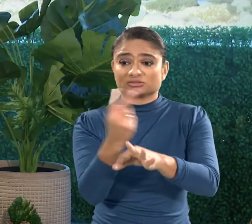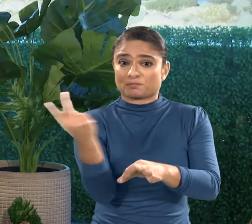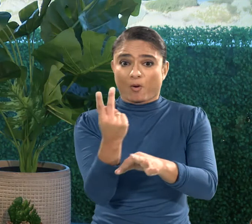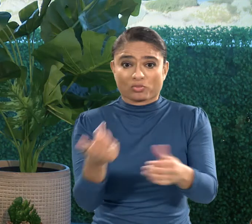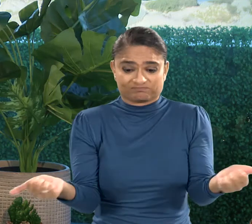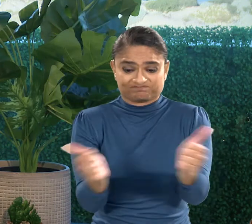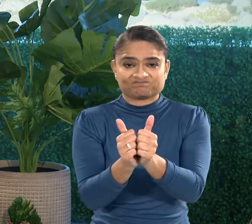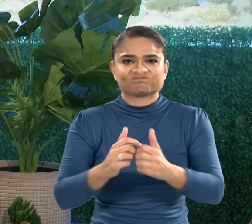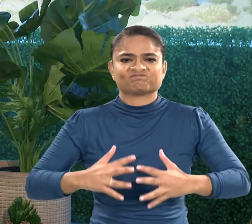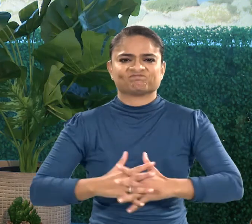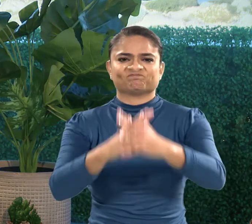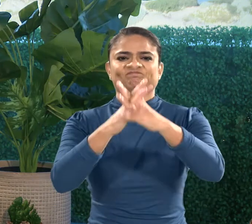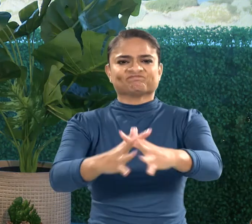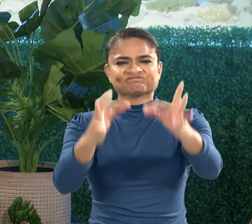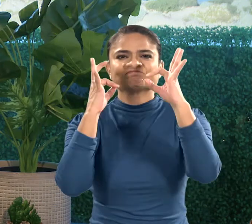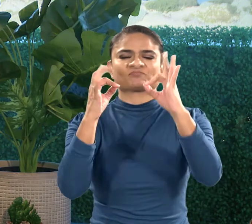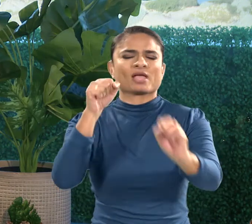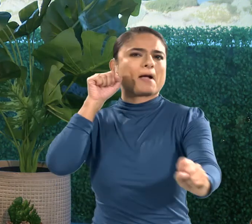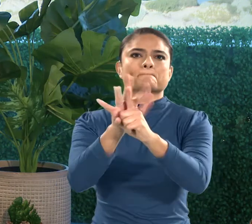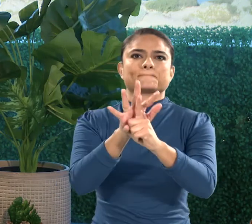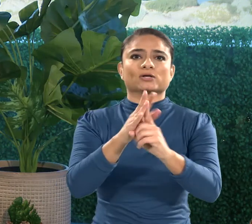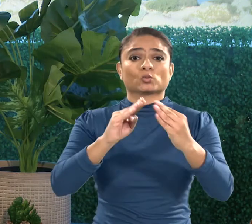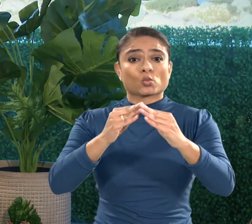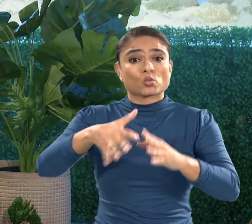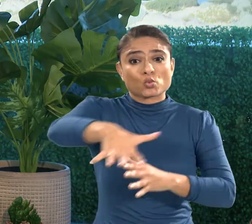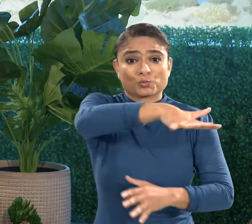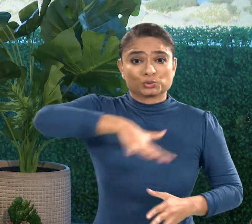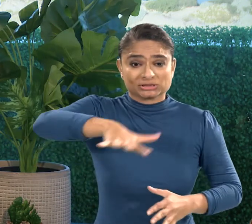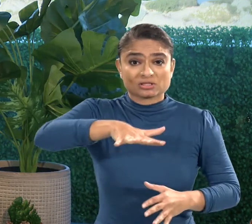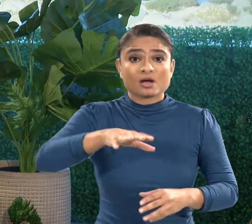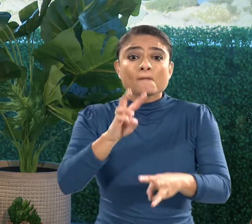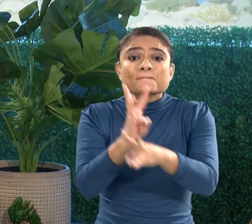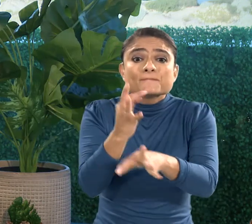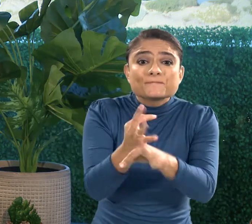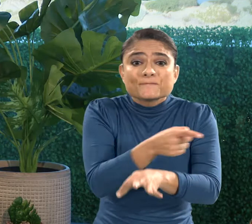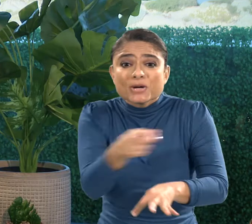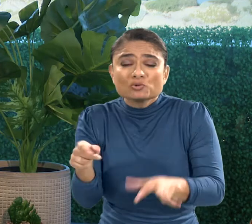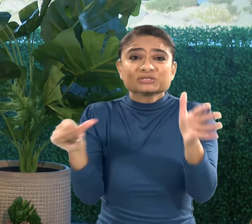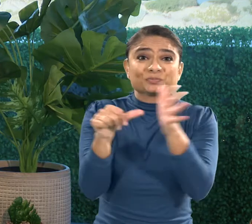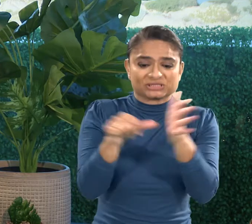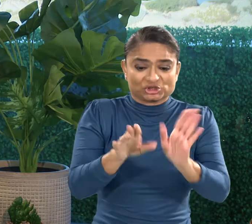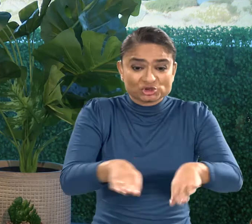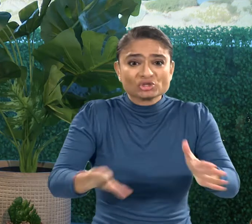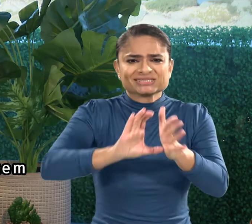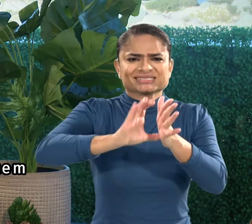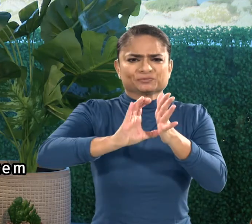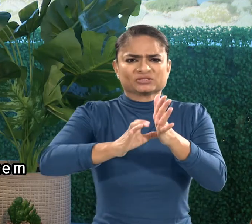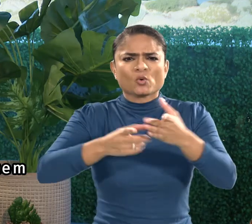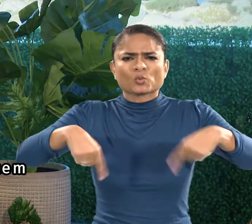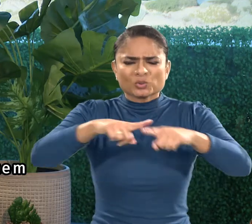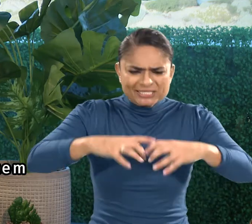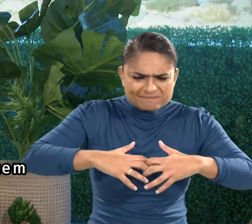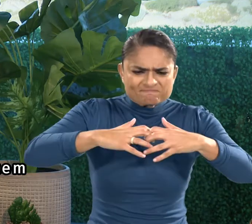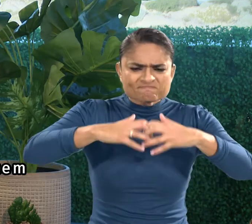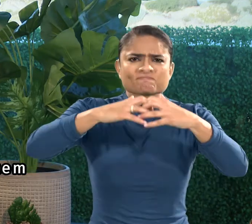Wanneer ouers bymekaar staan, het dit 'n baie sterke impak in 'n gemeenskap, veral ouers van kinders met gestremdhede. Hulle